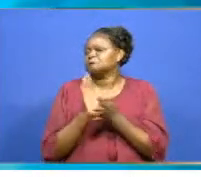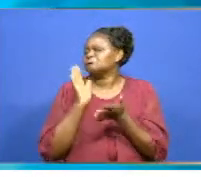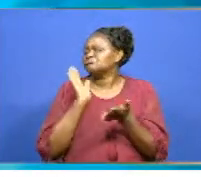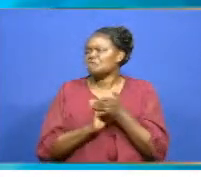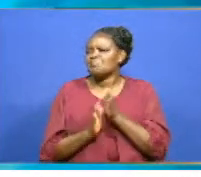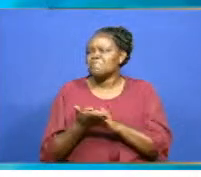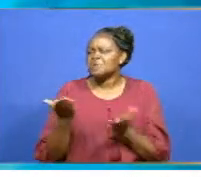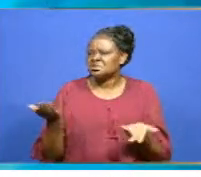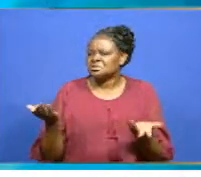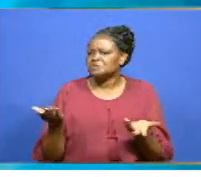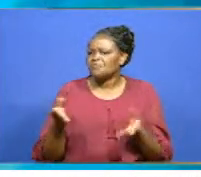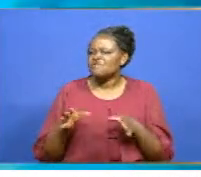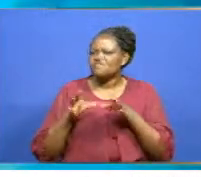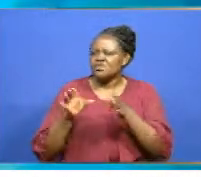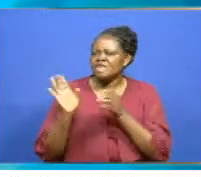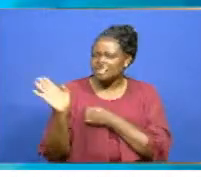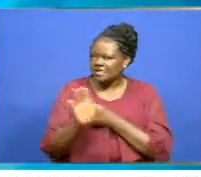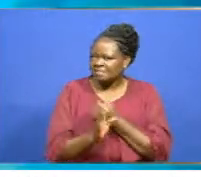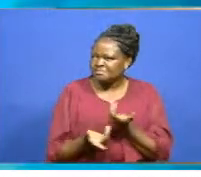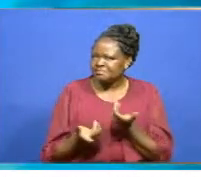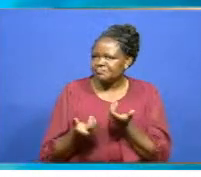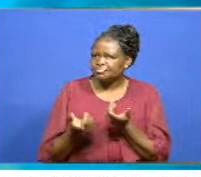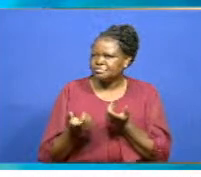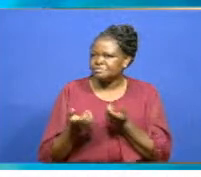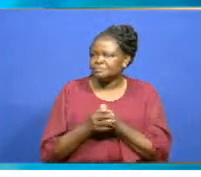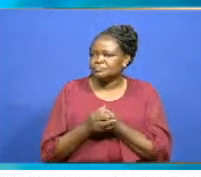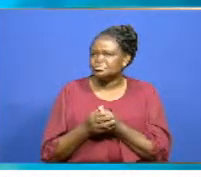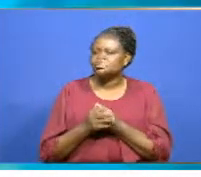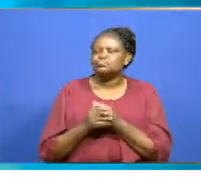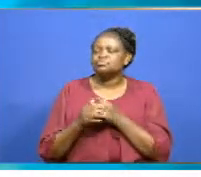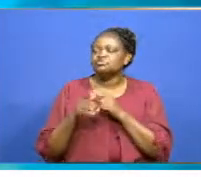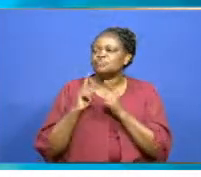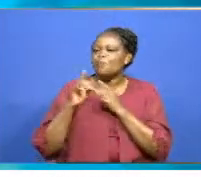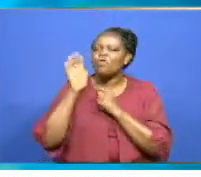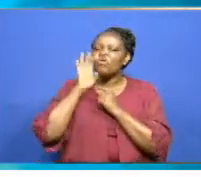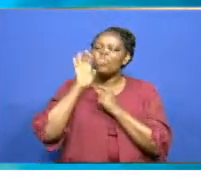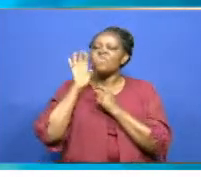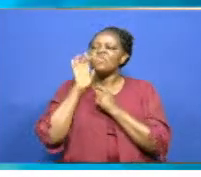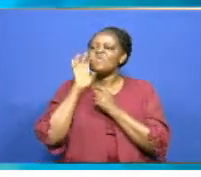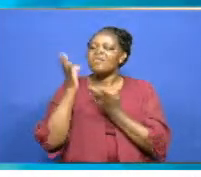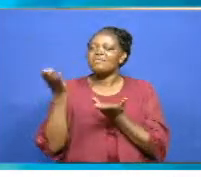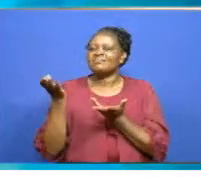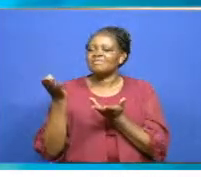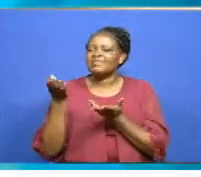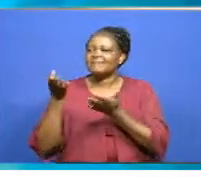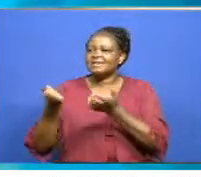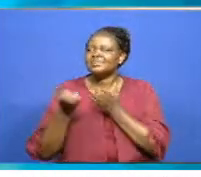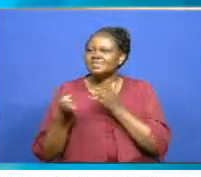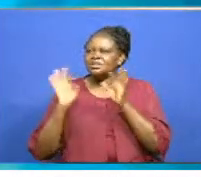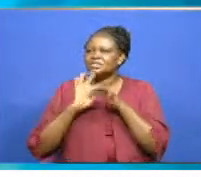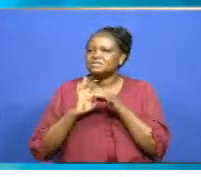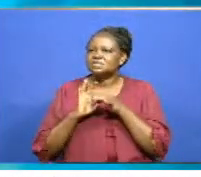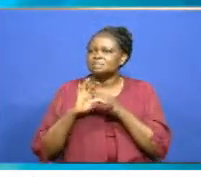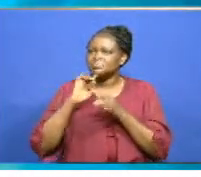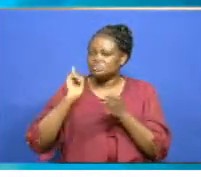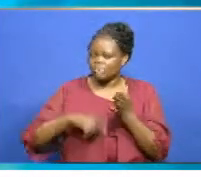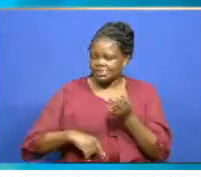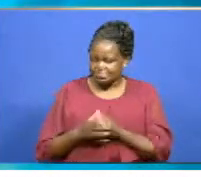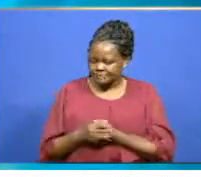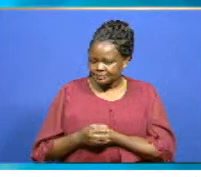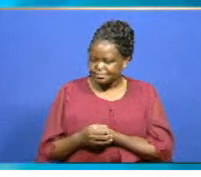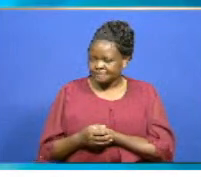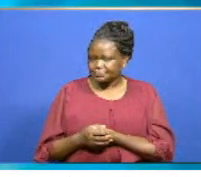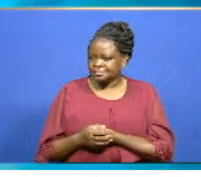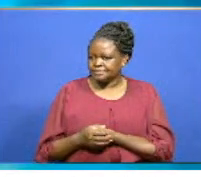head or projects the propaganda that they need that unity. And I'm saying this for one reason, is